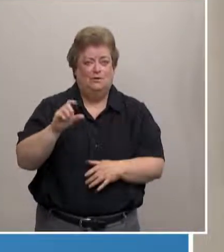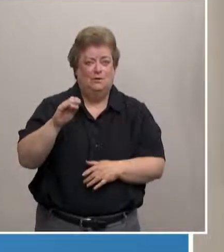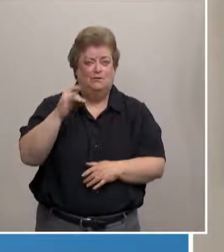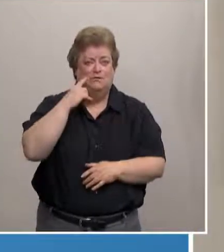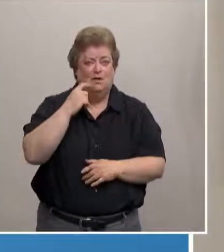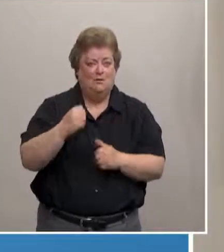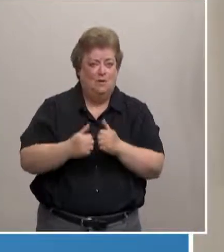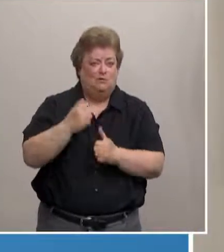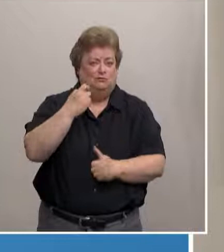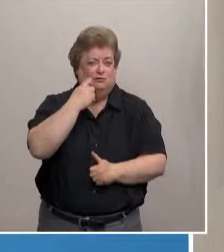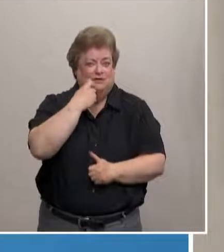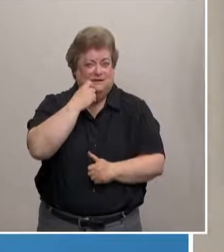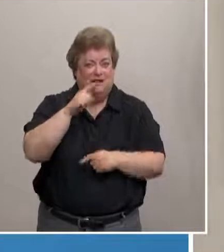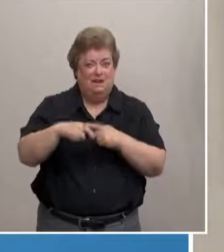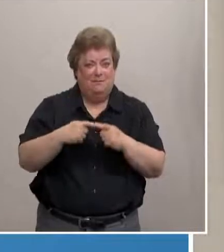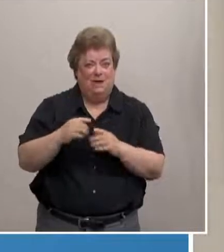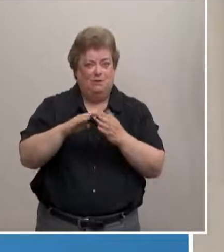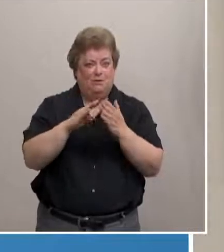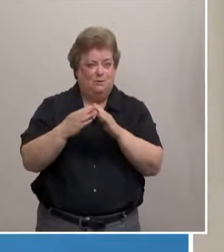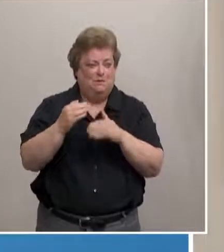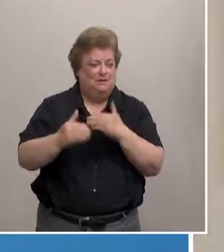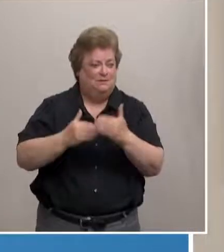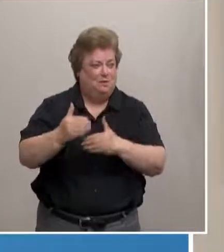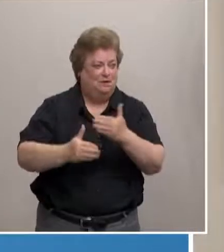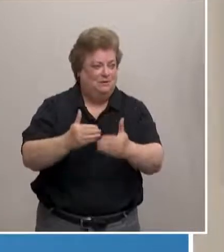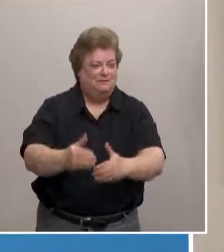latest on our community's progress.